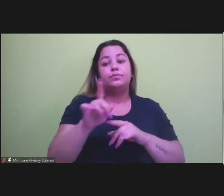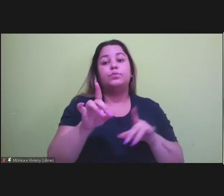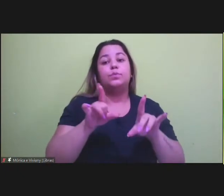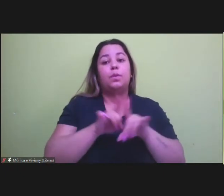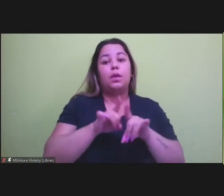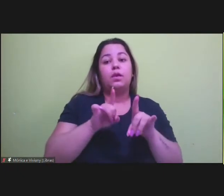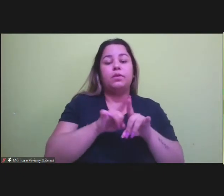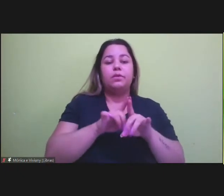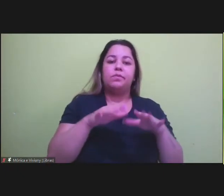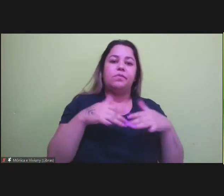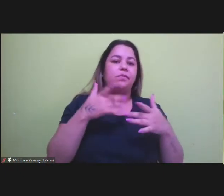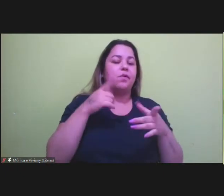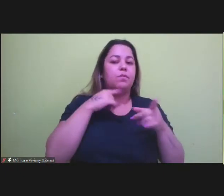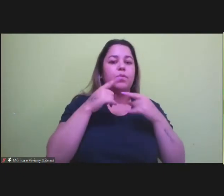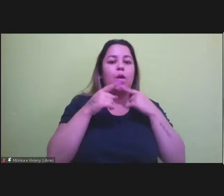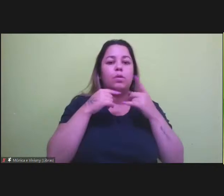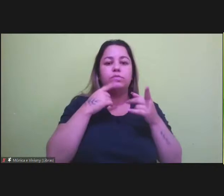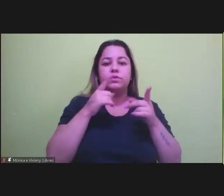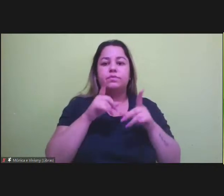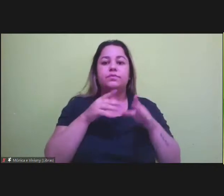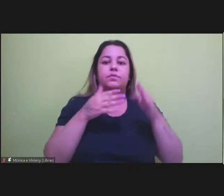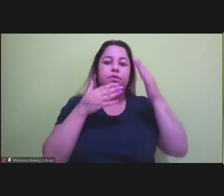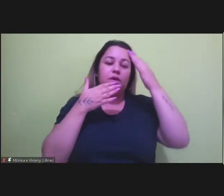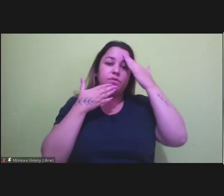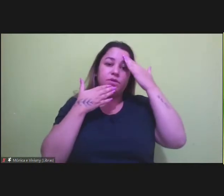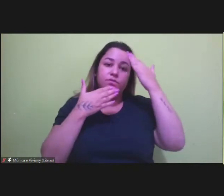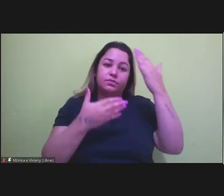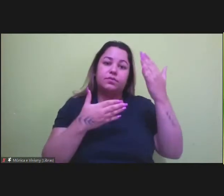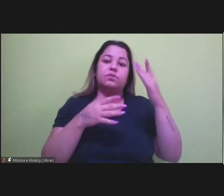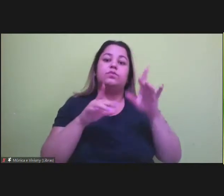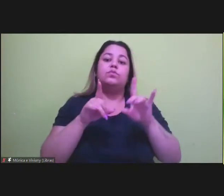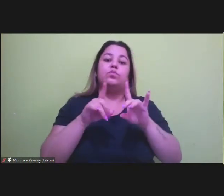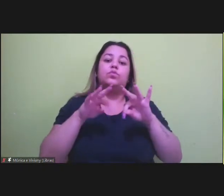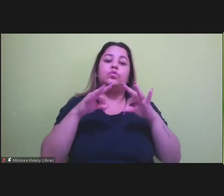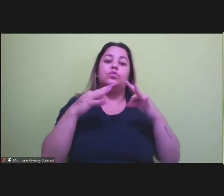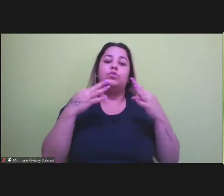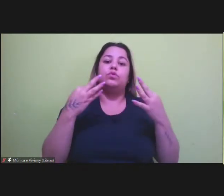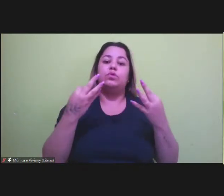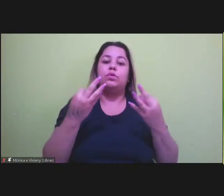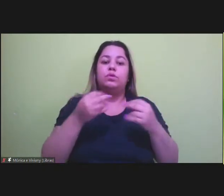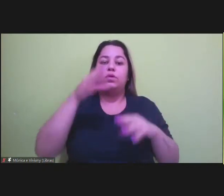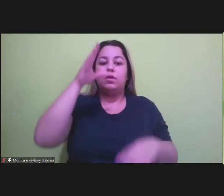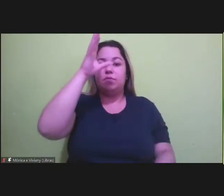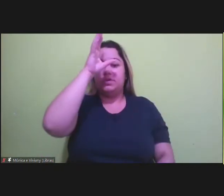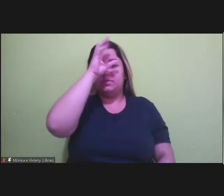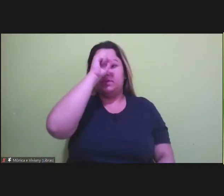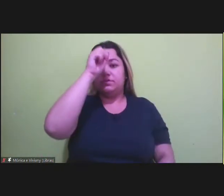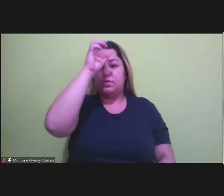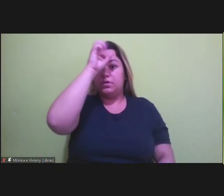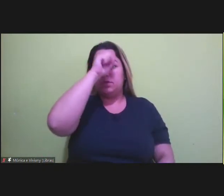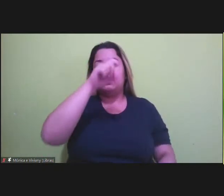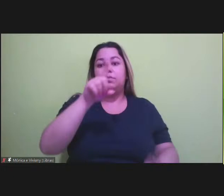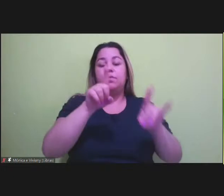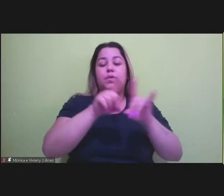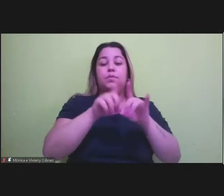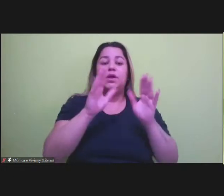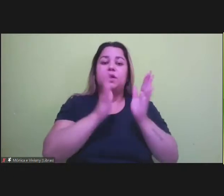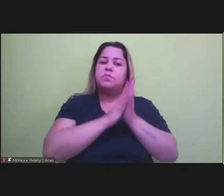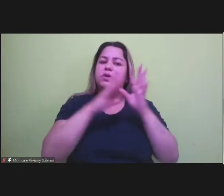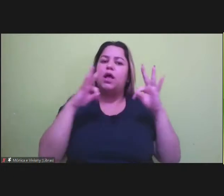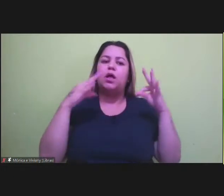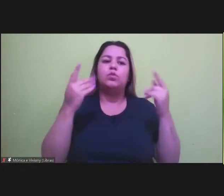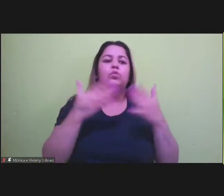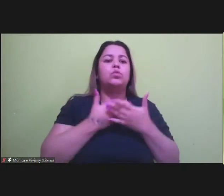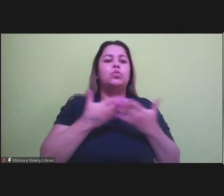management. But without a doubt, I think I want to thank for all this learning that was here